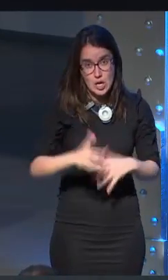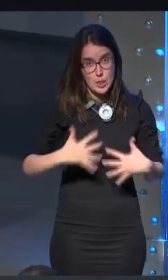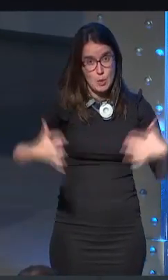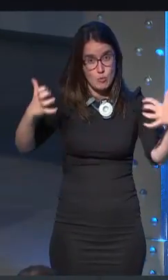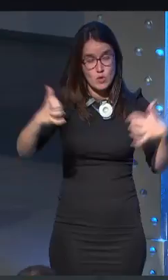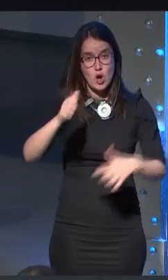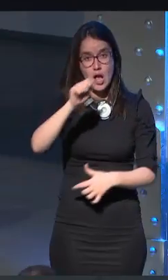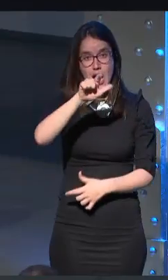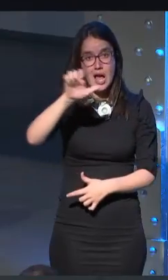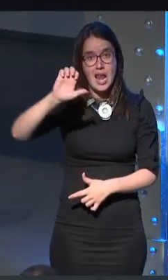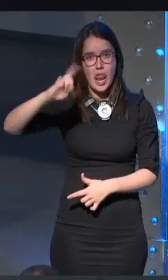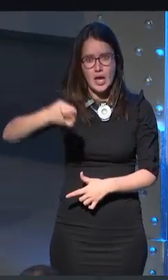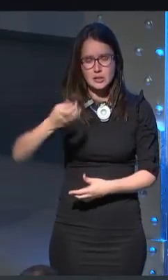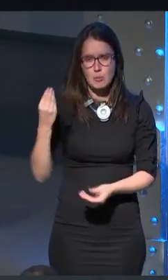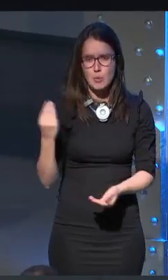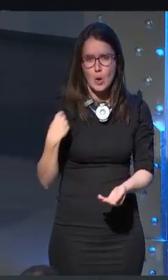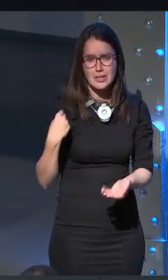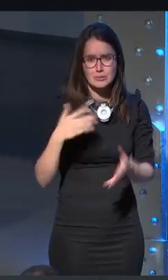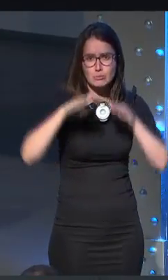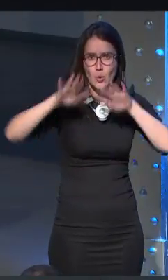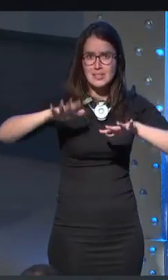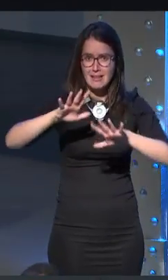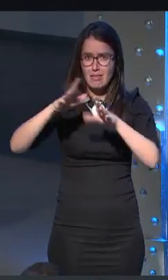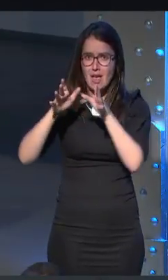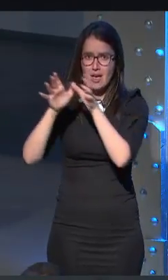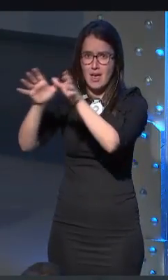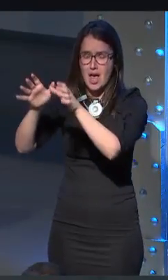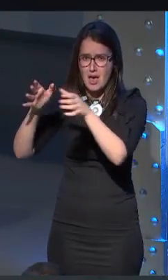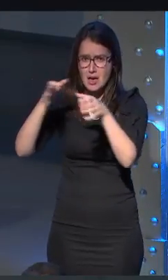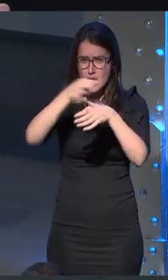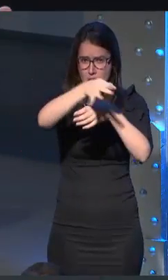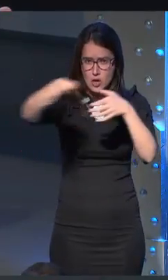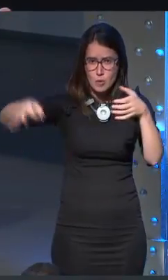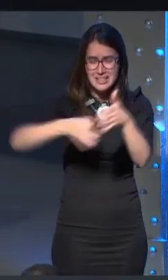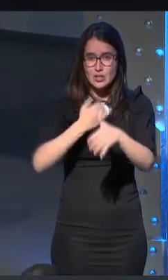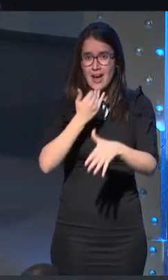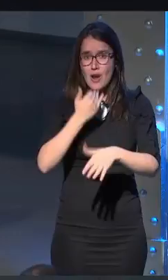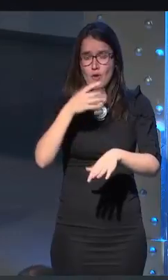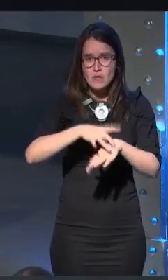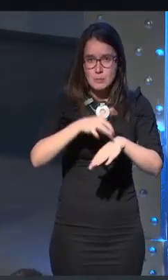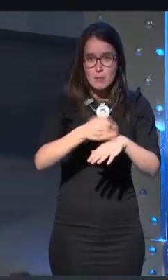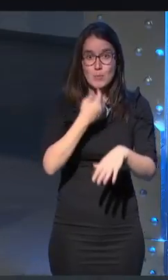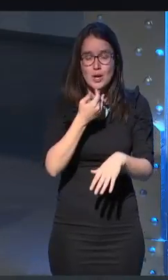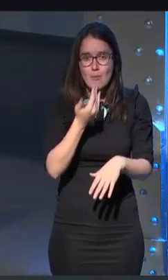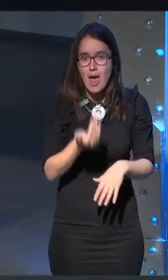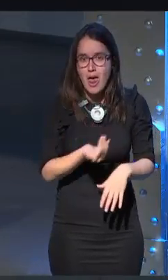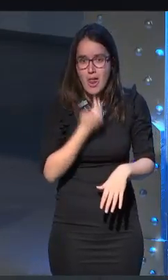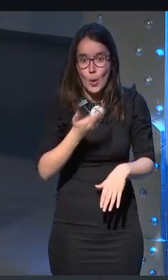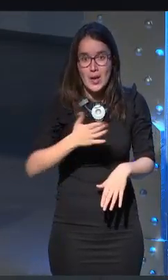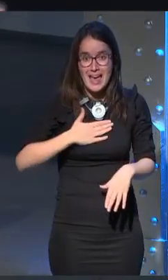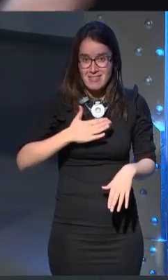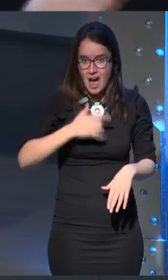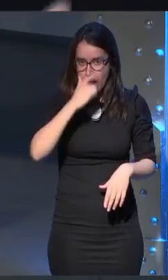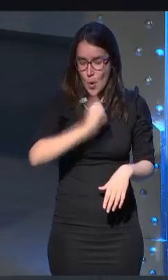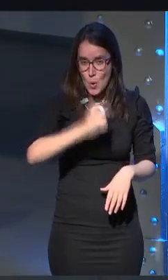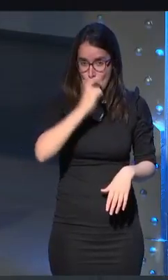one of the people from the audience, Alex, asks you if during your stay there you had any kind of disease, for example, just